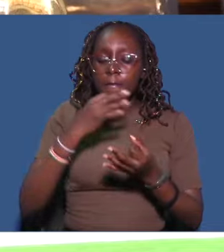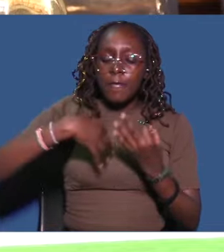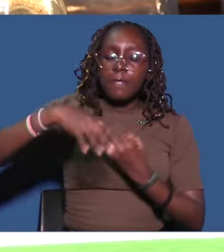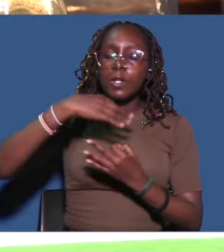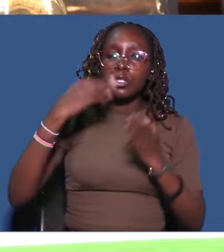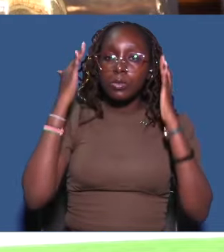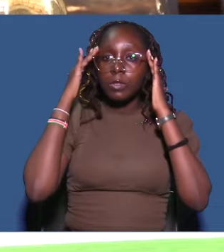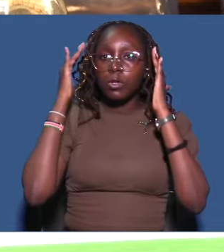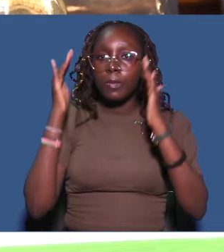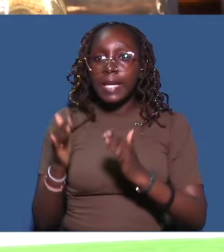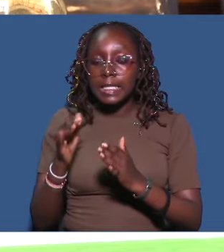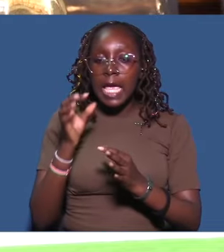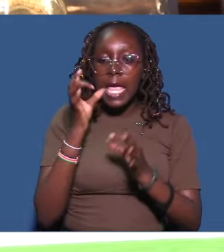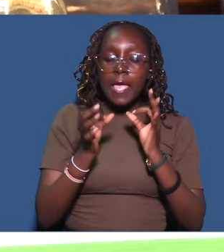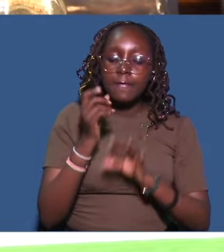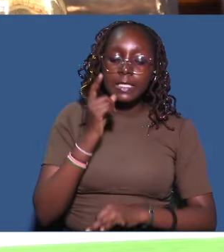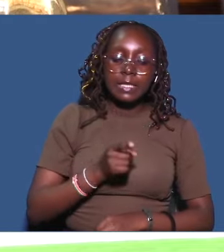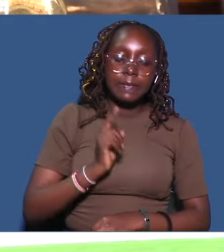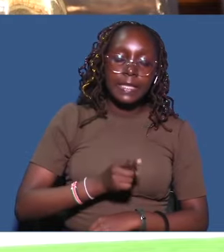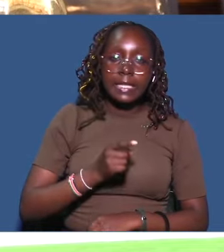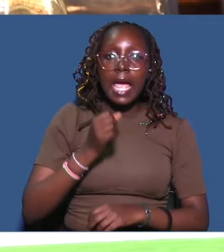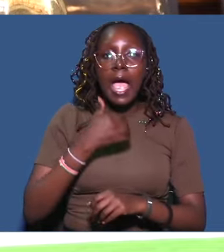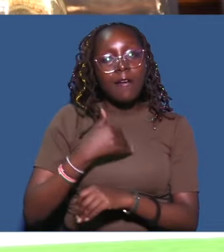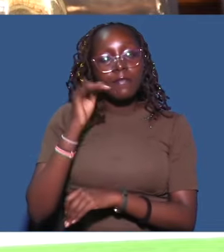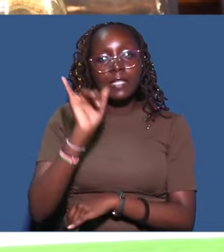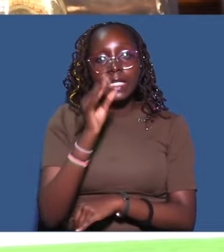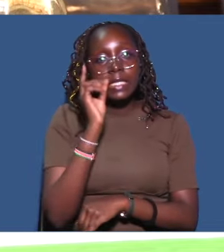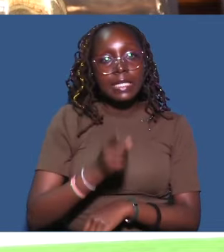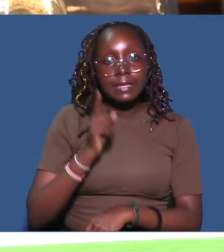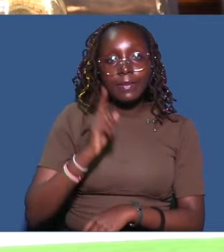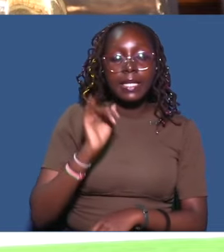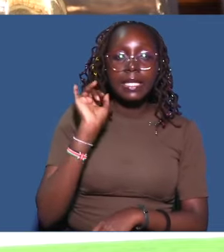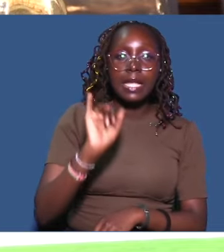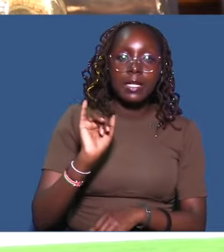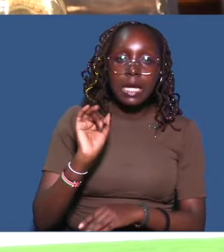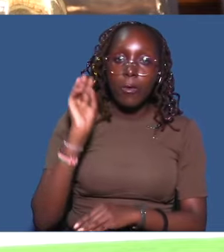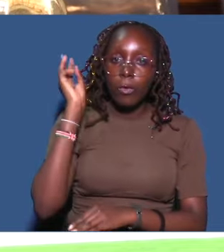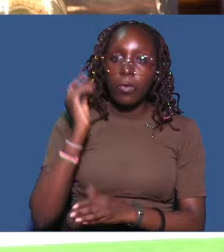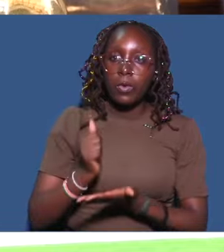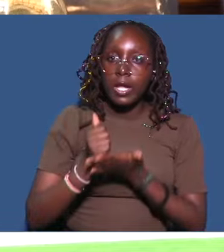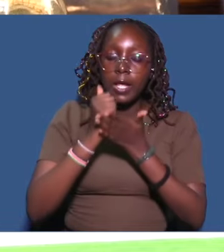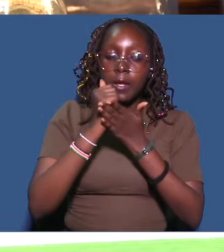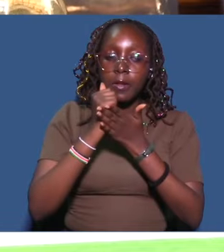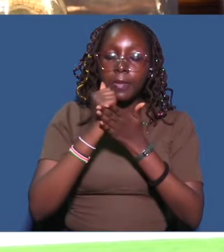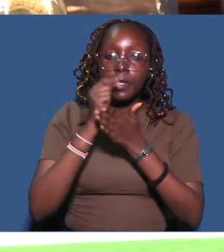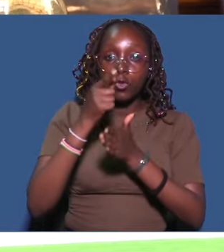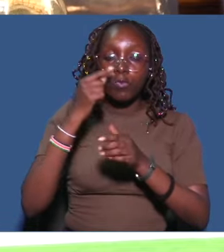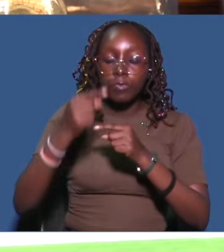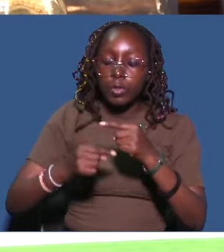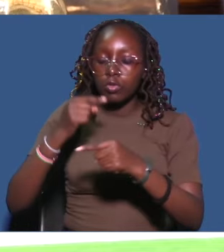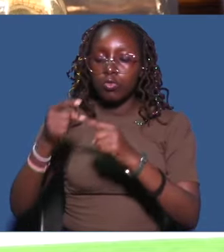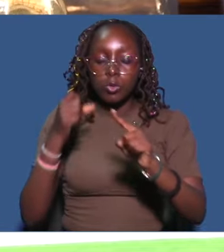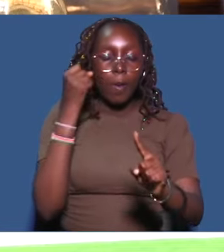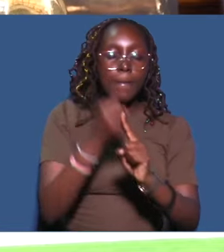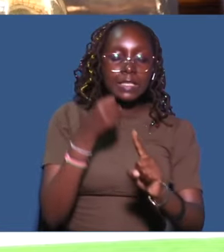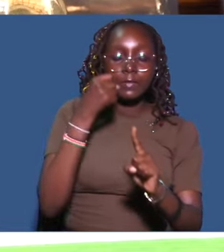fellowship, commit. It's discipline. Discipline. And this will help you to continue straining towards what lies. So discipline. For